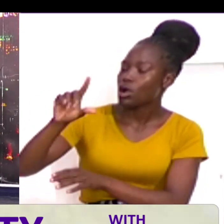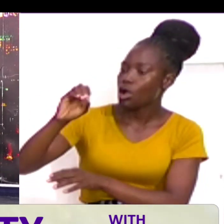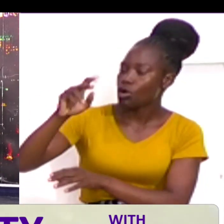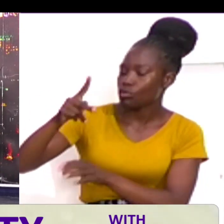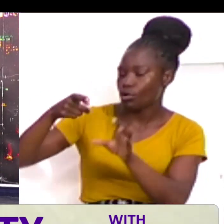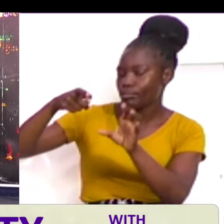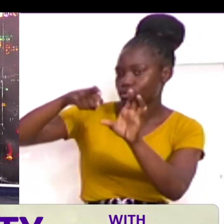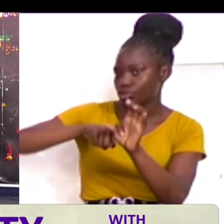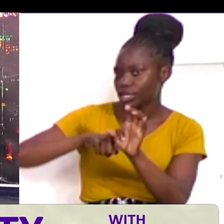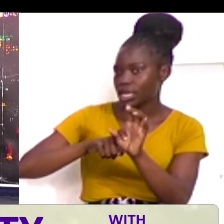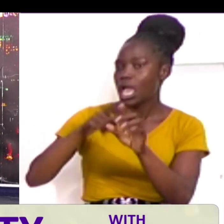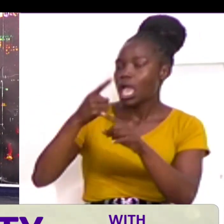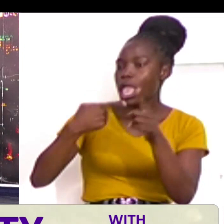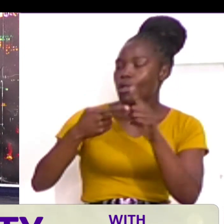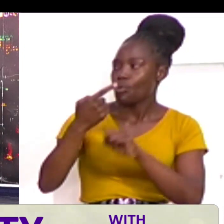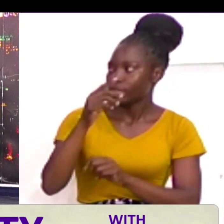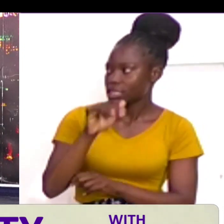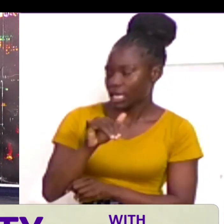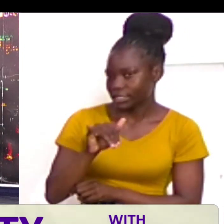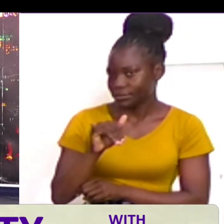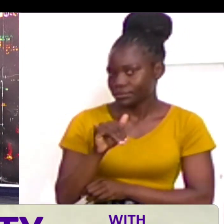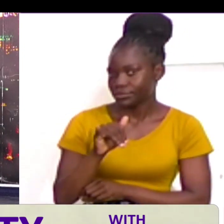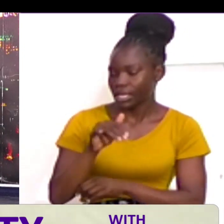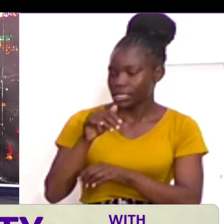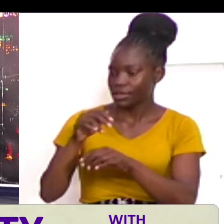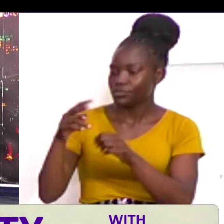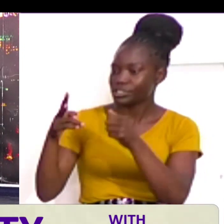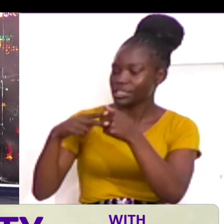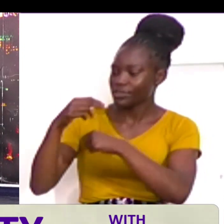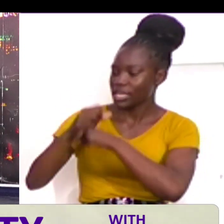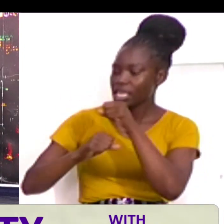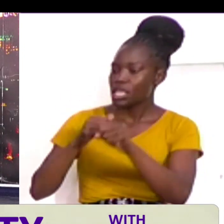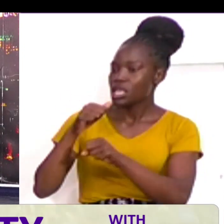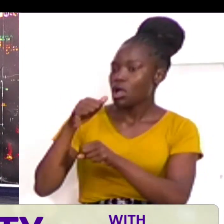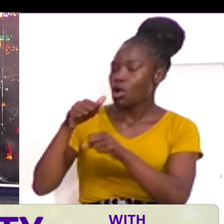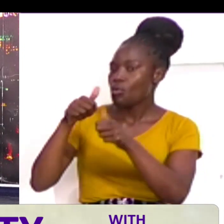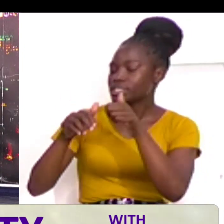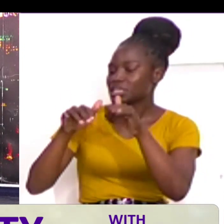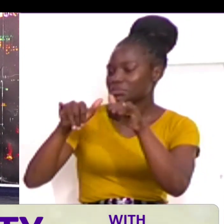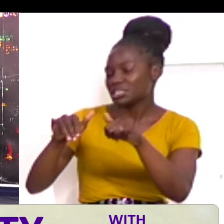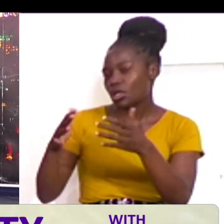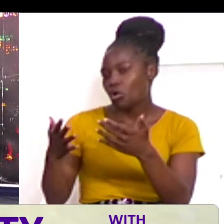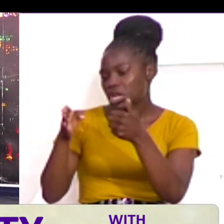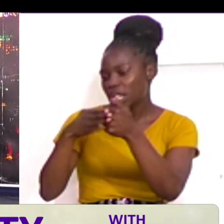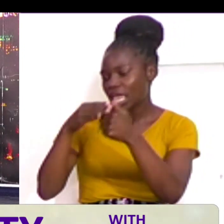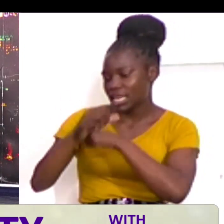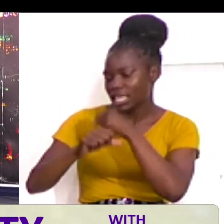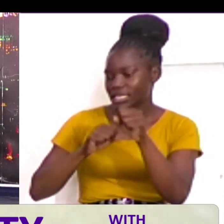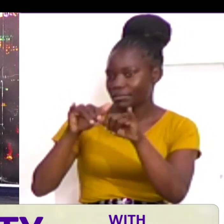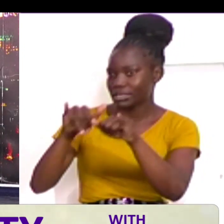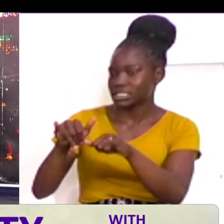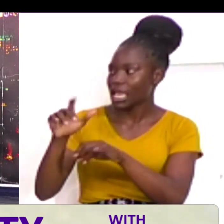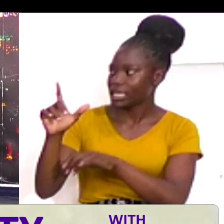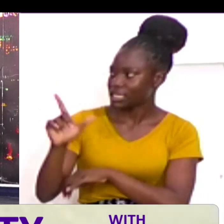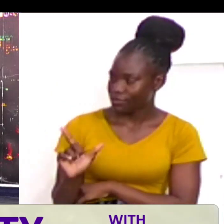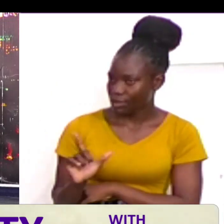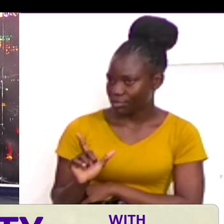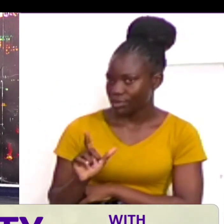that. In the time of 7 years he has been there, or 8 9 or years. so, Right. 9. So you